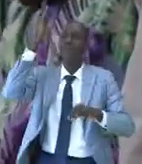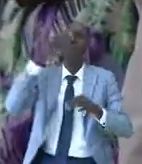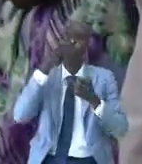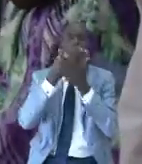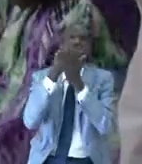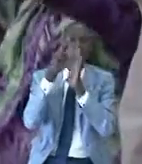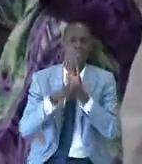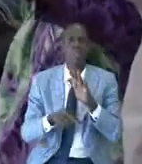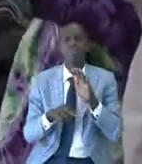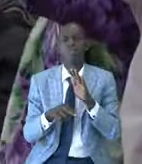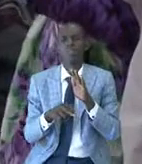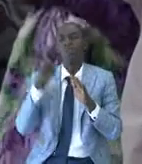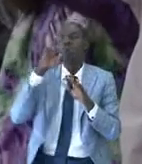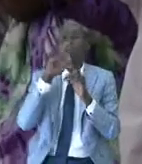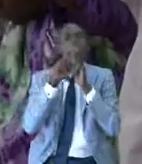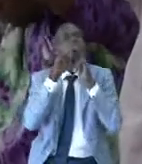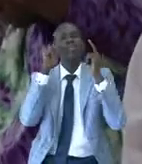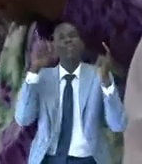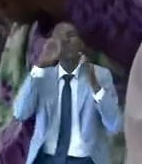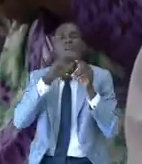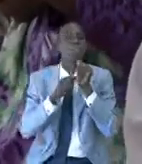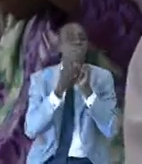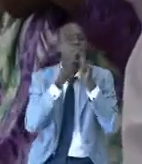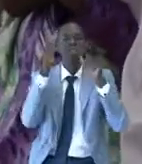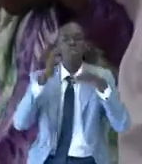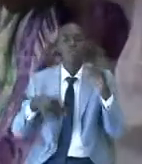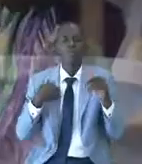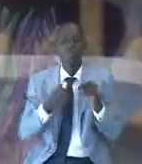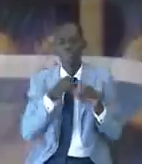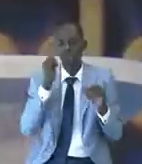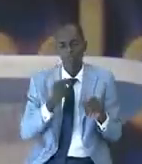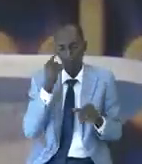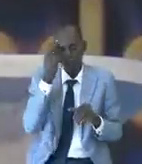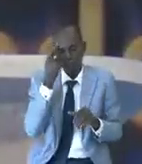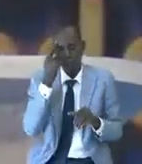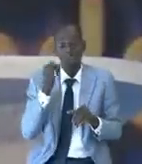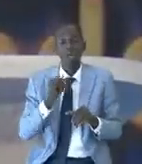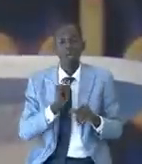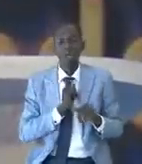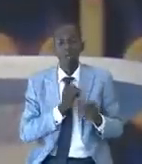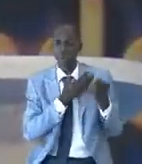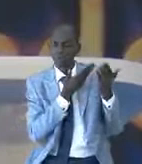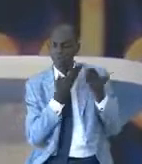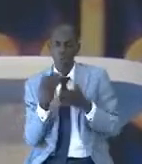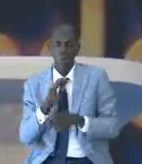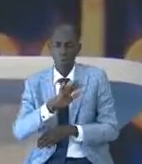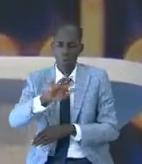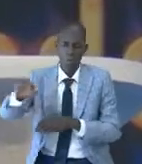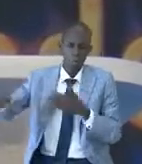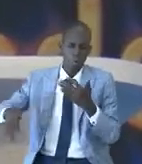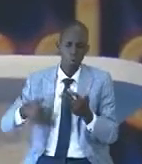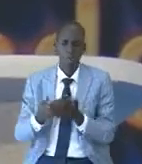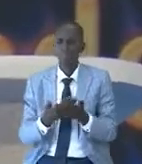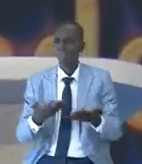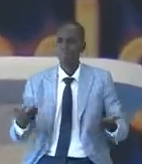you are great. You are greater than we can imagine. I bring everyone here, everyone on the